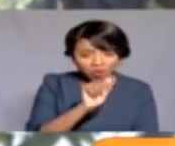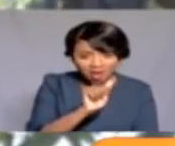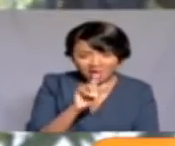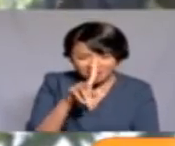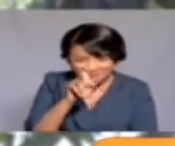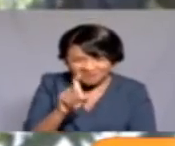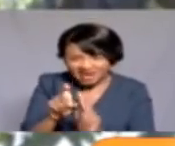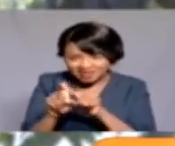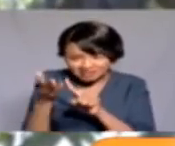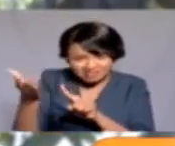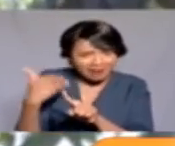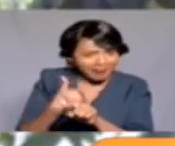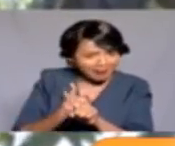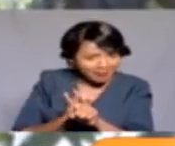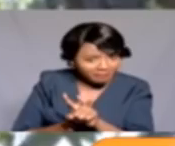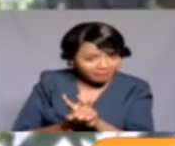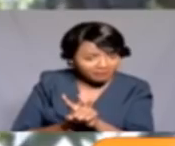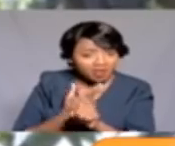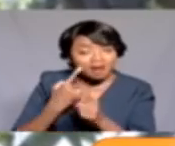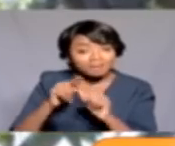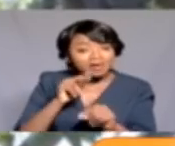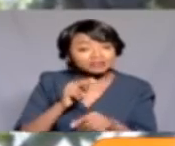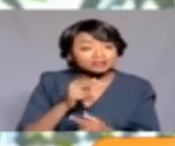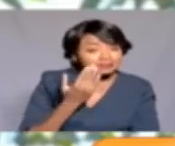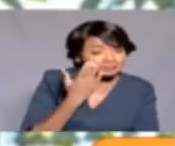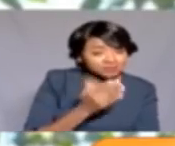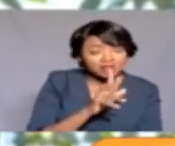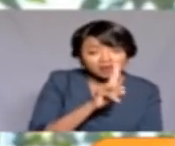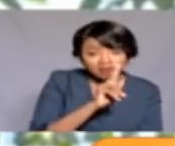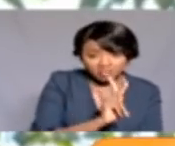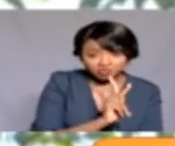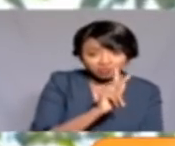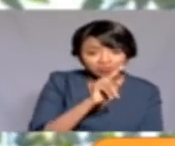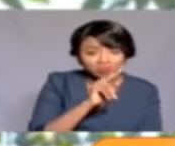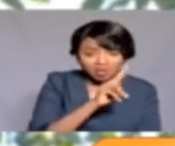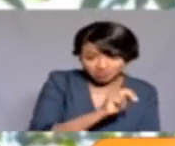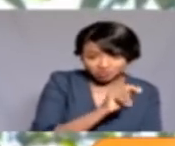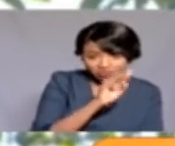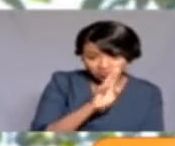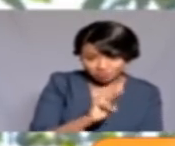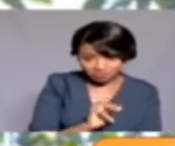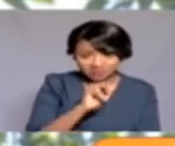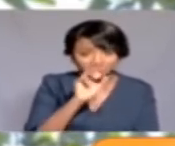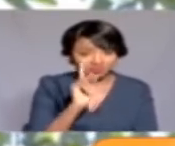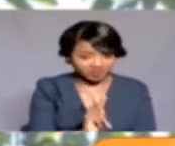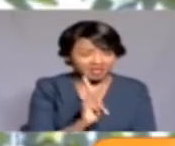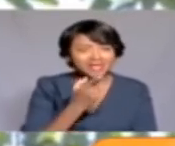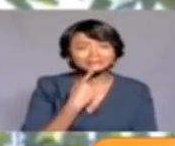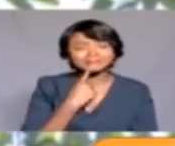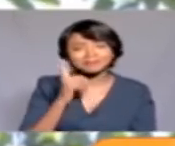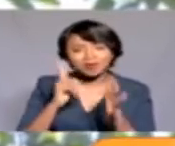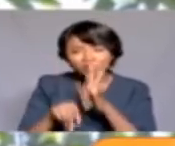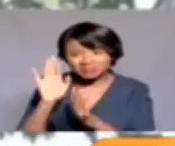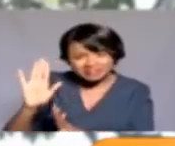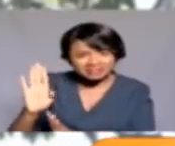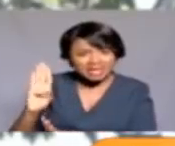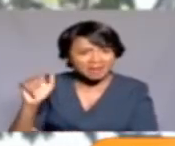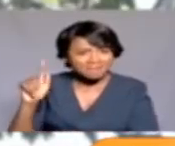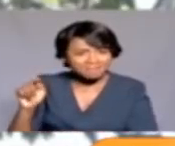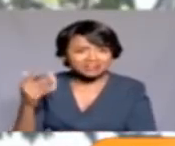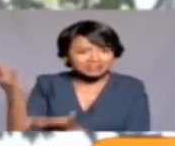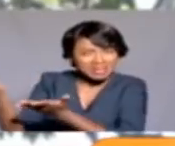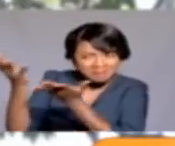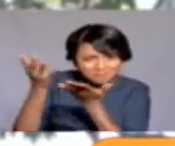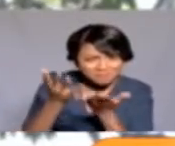of the birds. The National Museum of Kenya, which is coordinating the research, want to allay popular misgiving that birds often carry